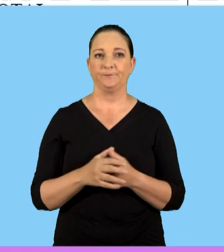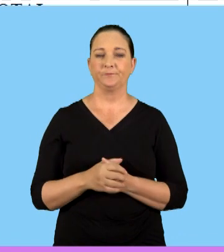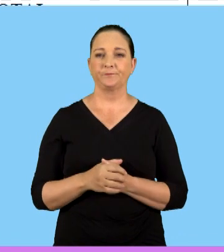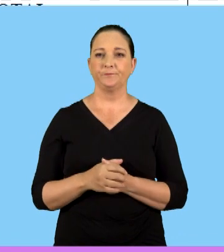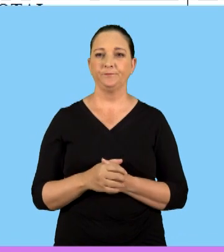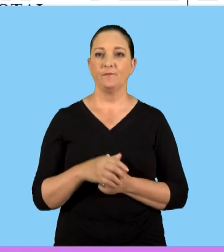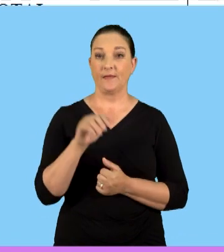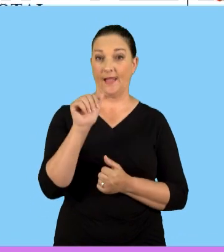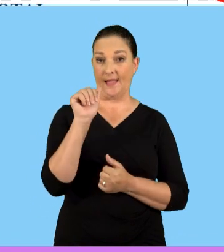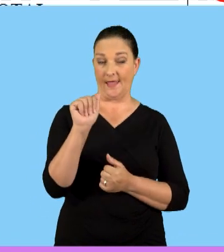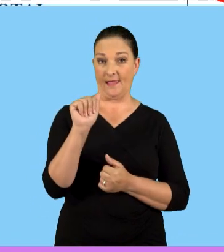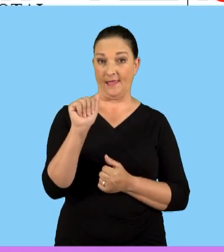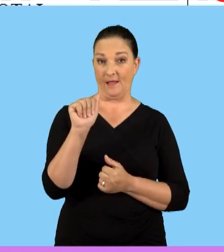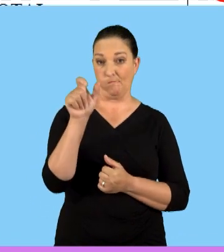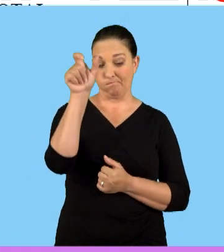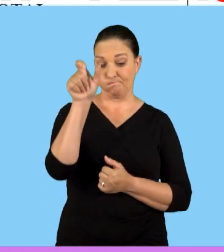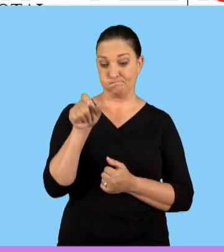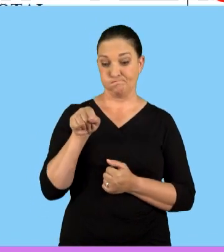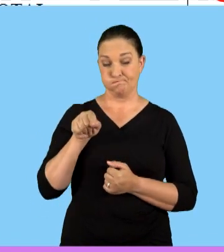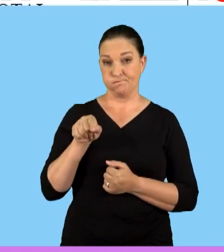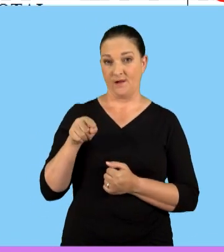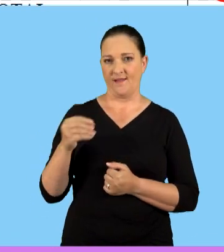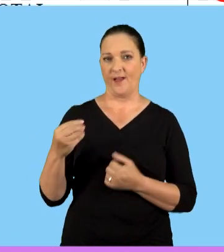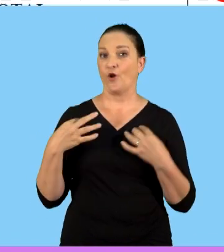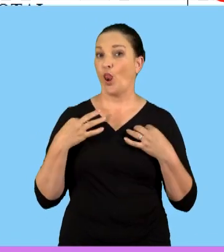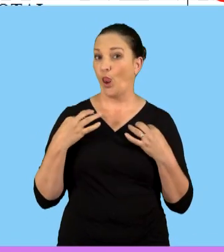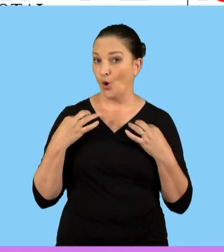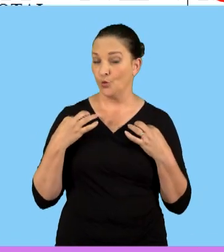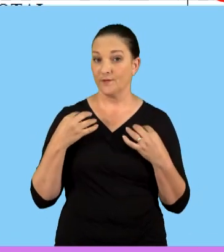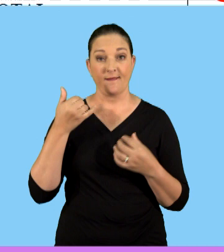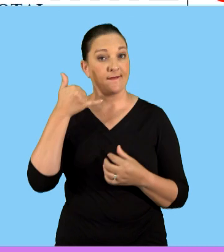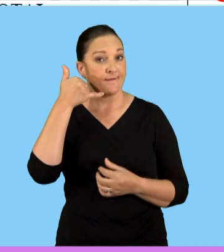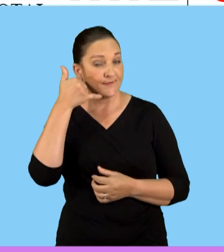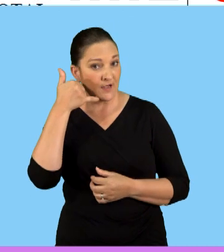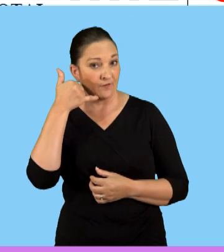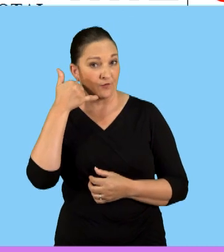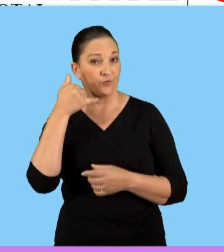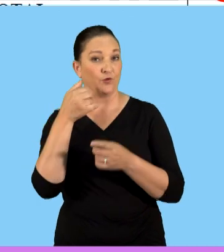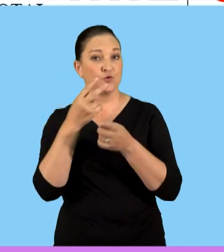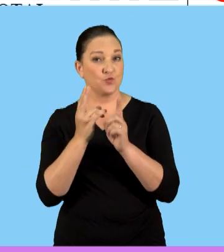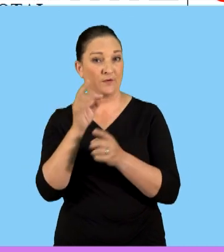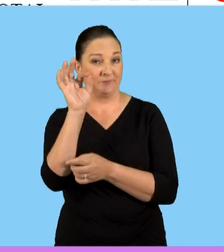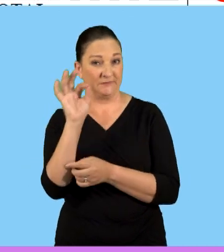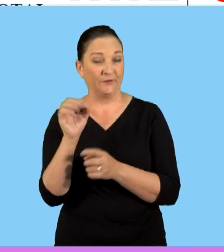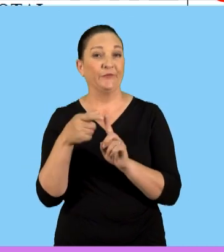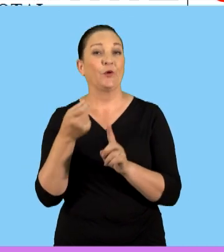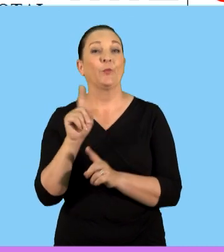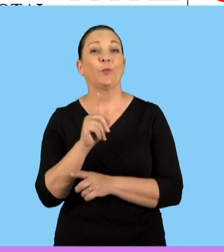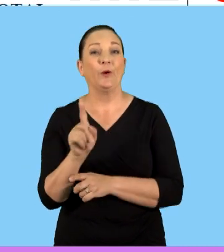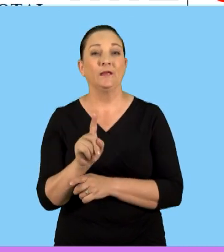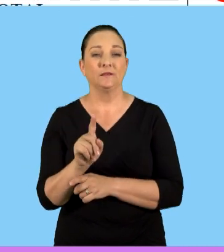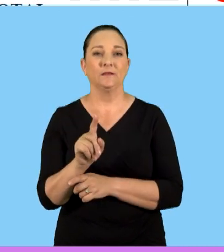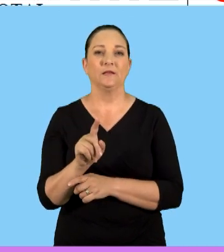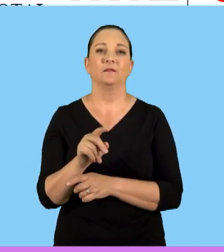A is here. There's A. It says that clothes and cell phones, 12% of the